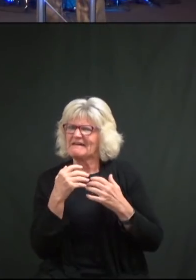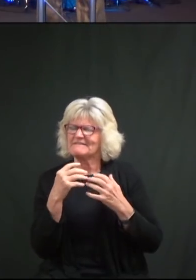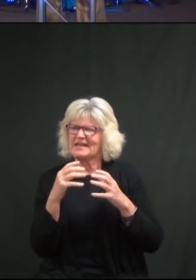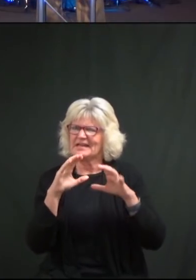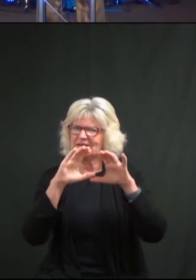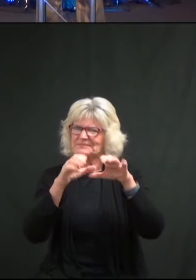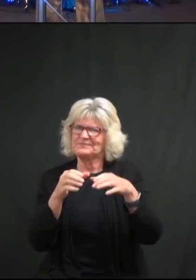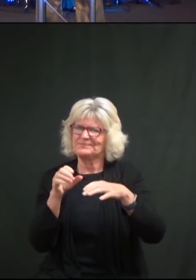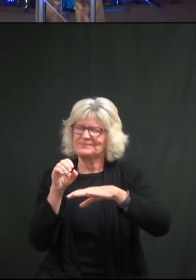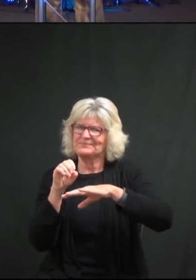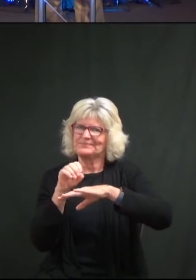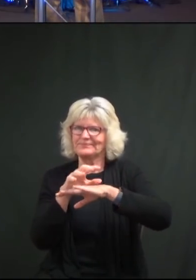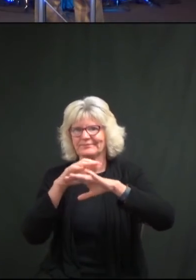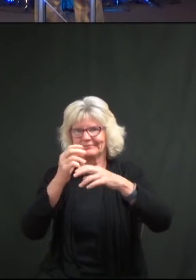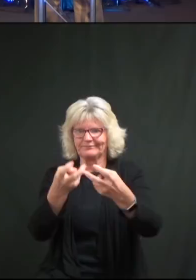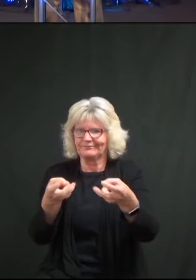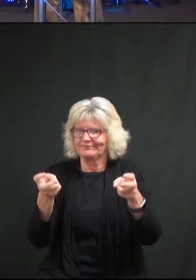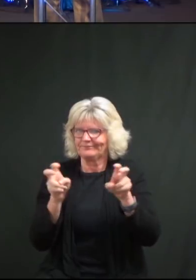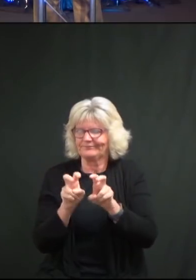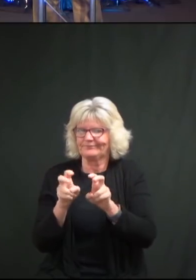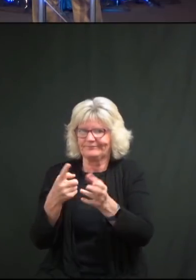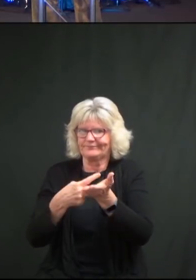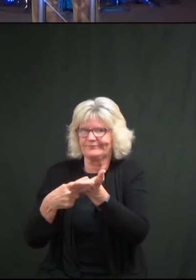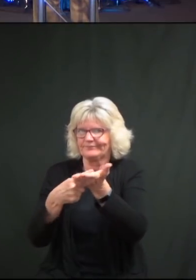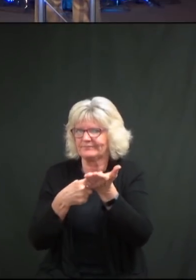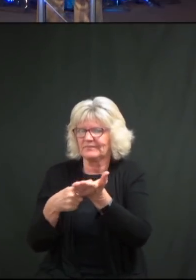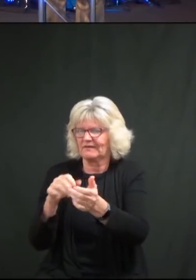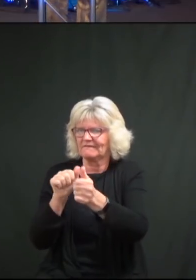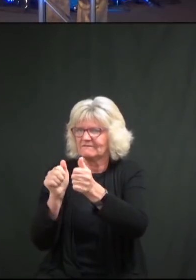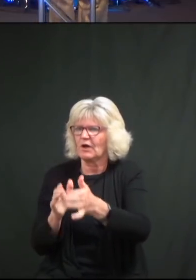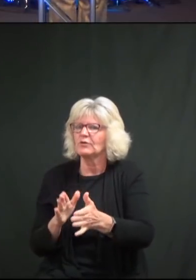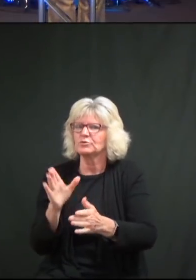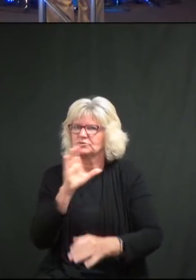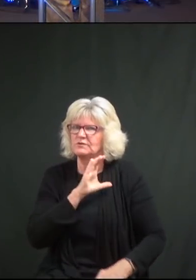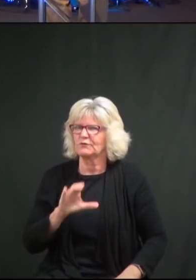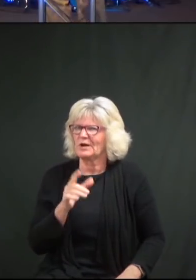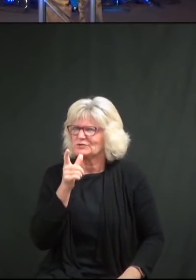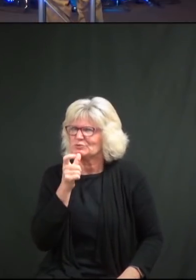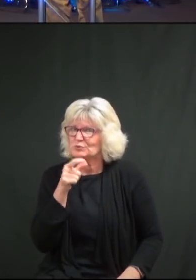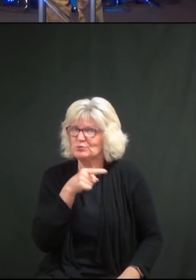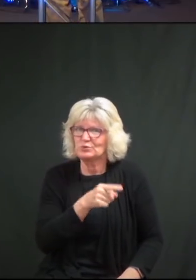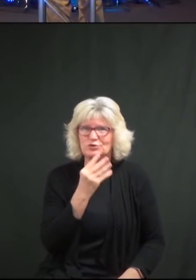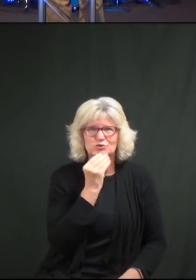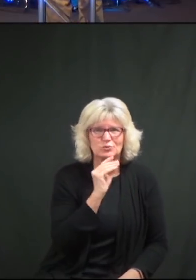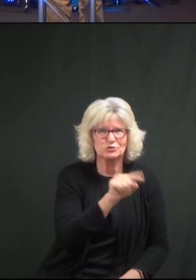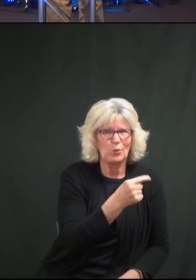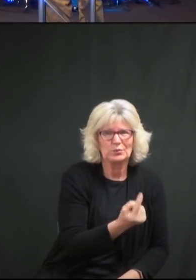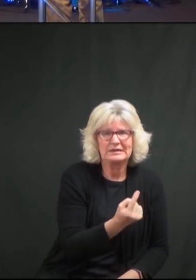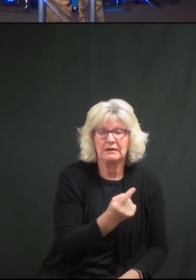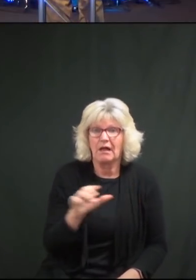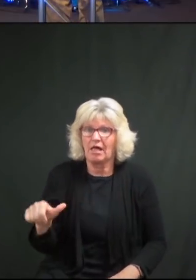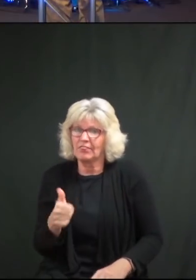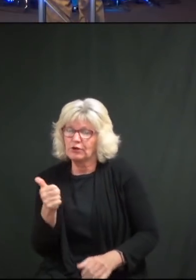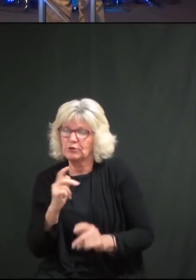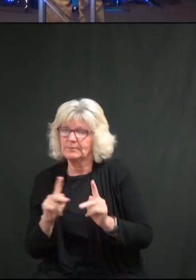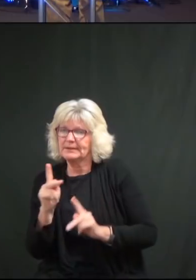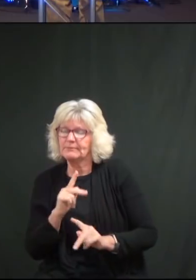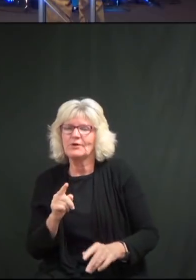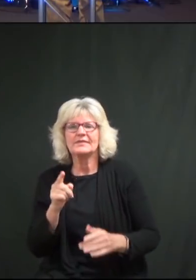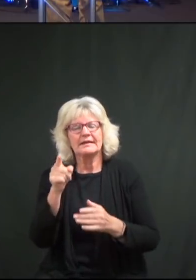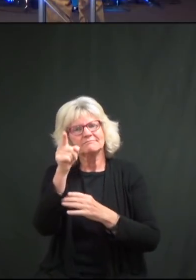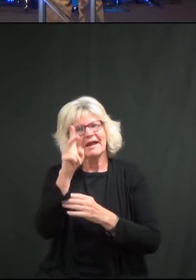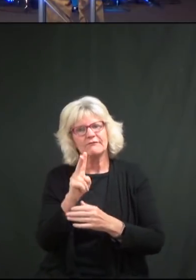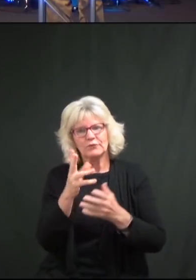be followers of Jesus Christ? And so the Council of Jerusalem, we'll get to that in our study, chapter 15. Halfway through